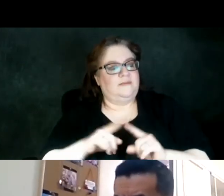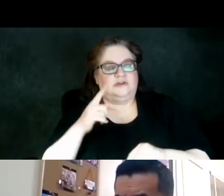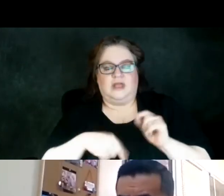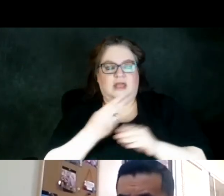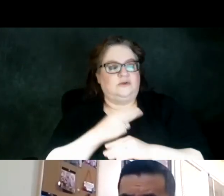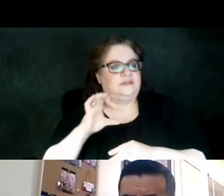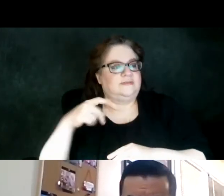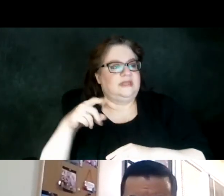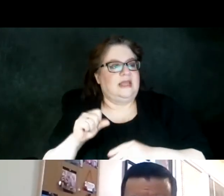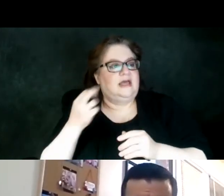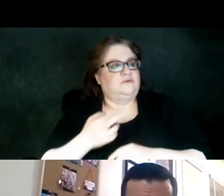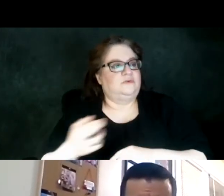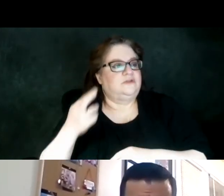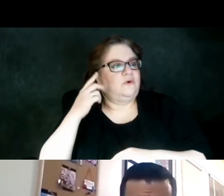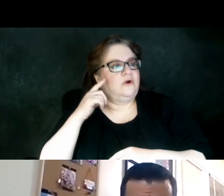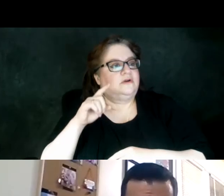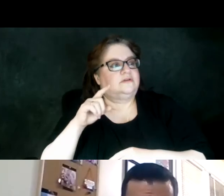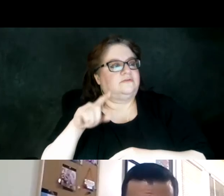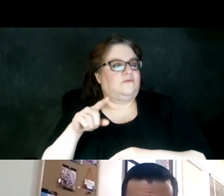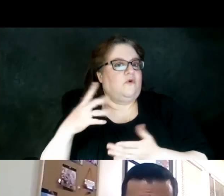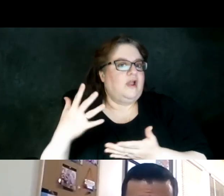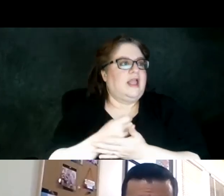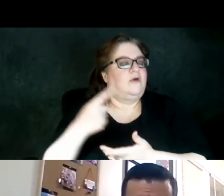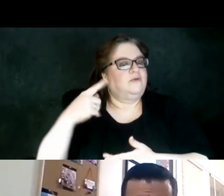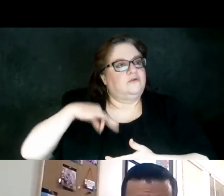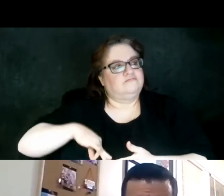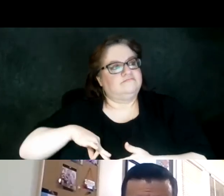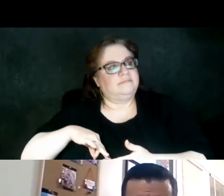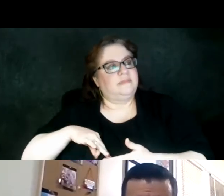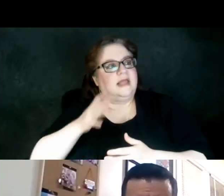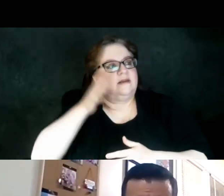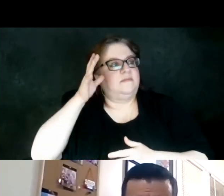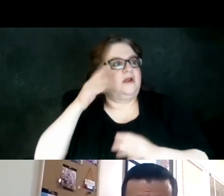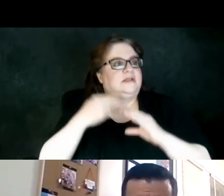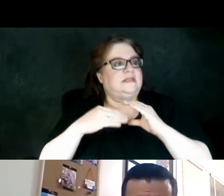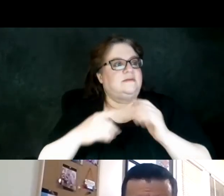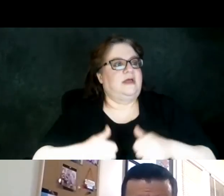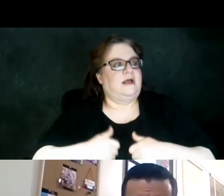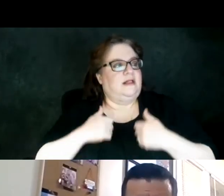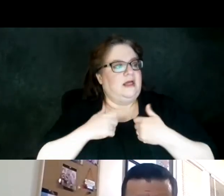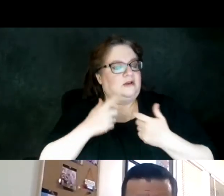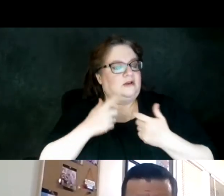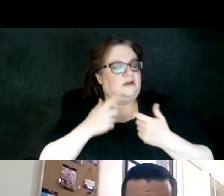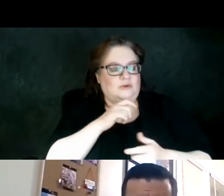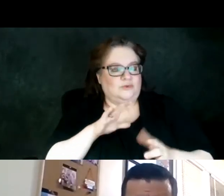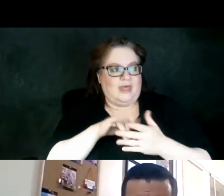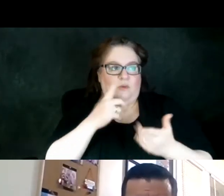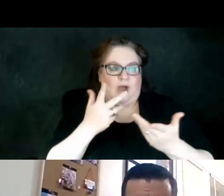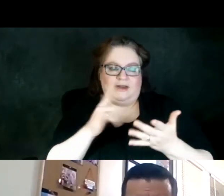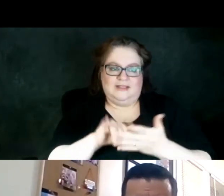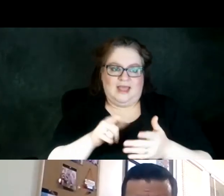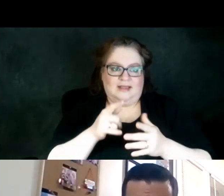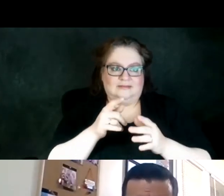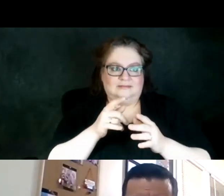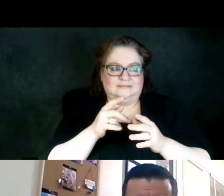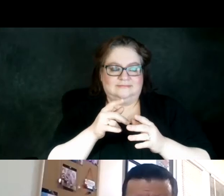CPS resources to gather or gain the parents' email addresses. So please don't do that. Okay, just wanted to make that